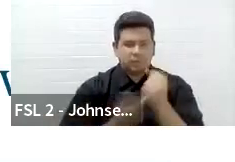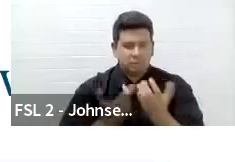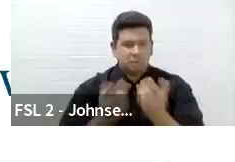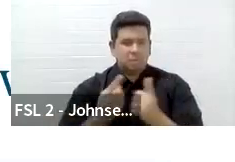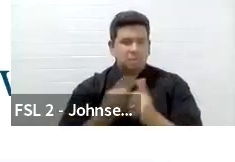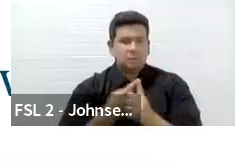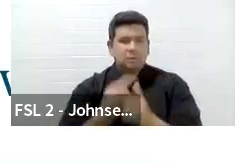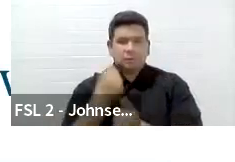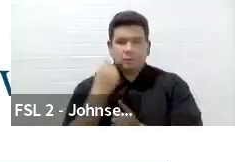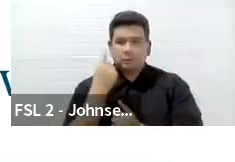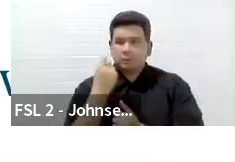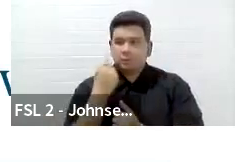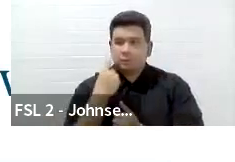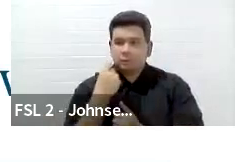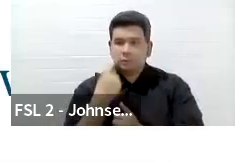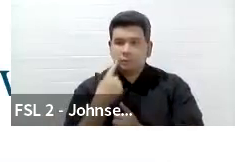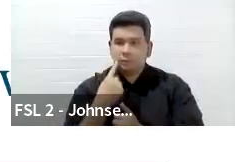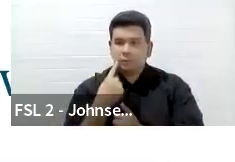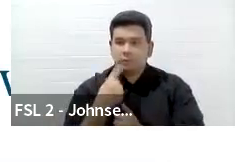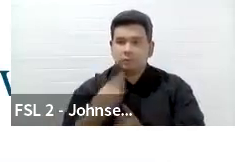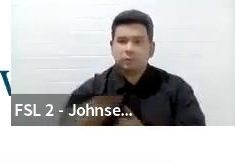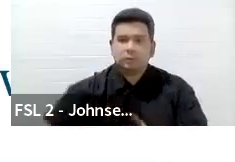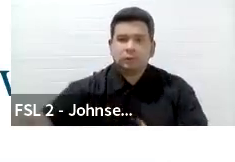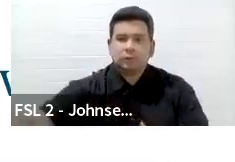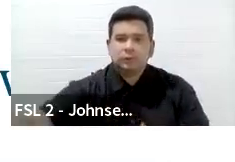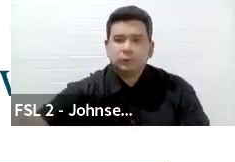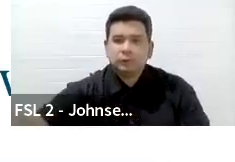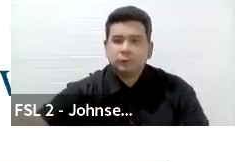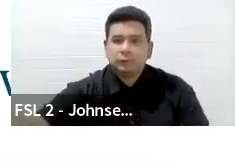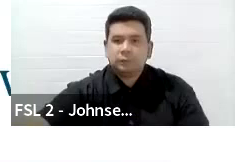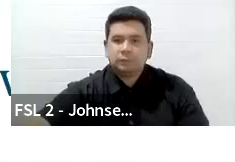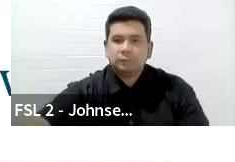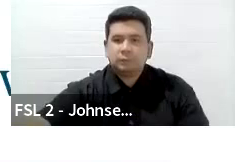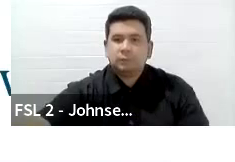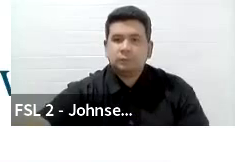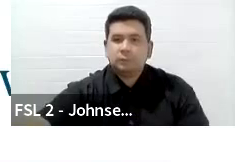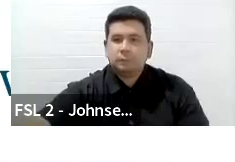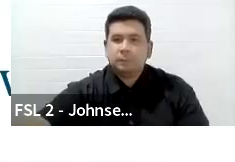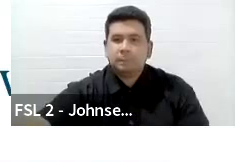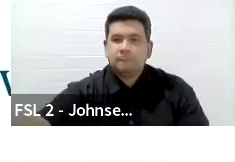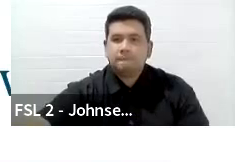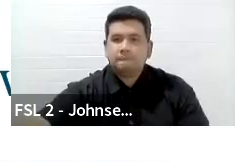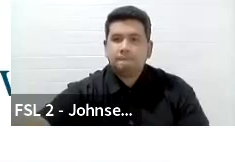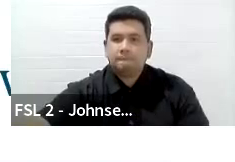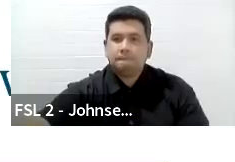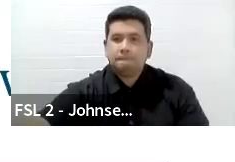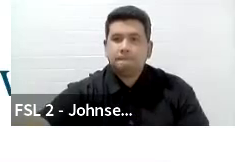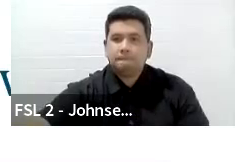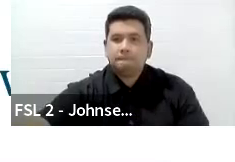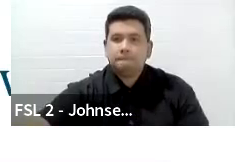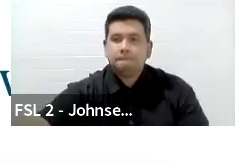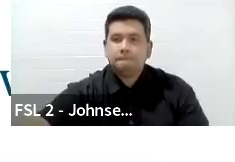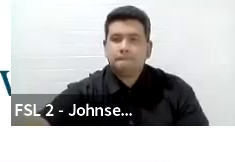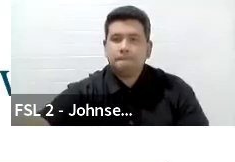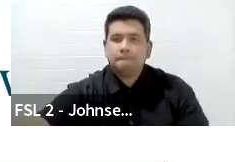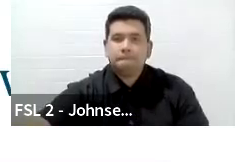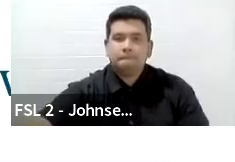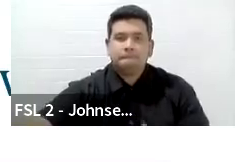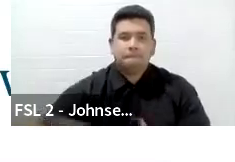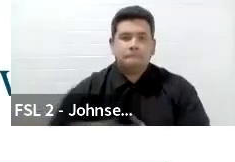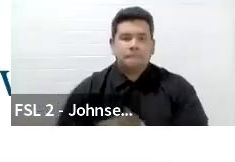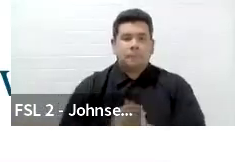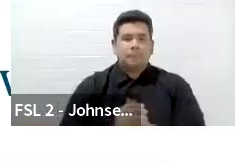helping understand how population change over time. So population dynamics, or the increase or decrease